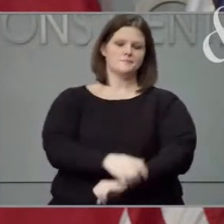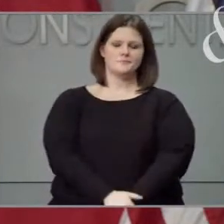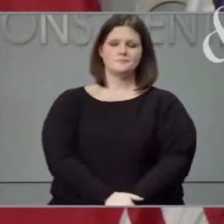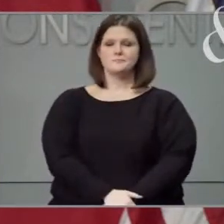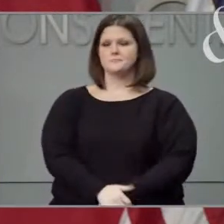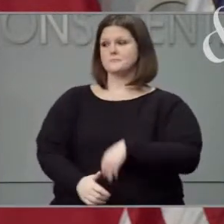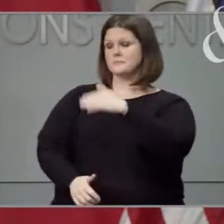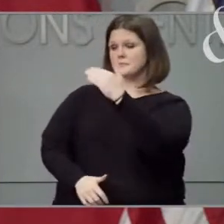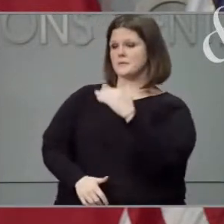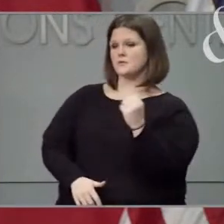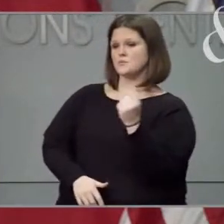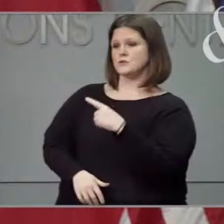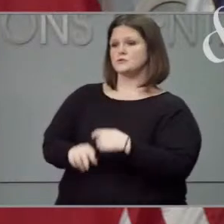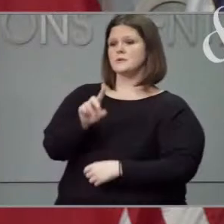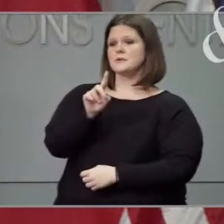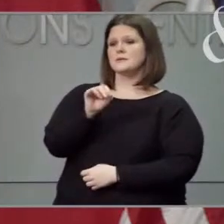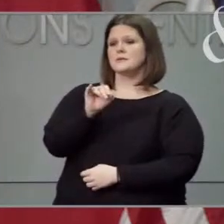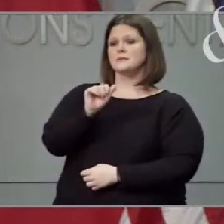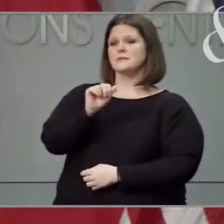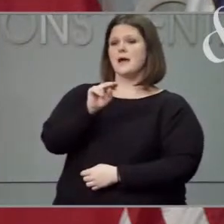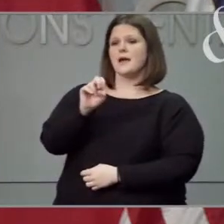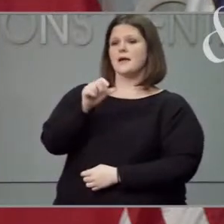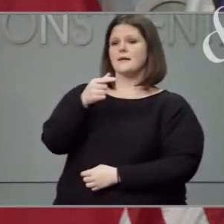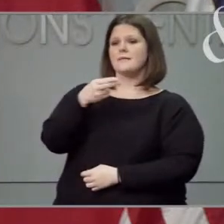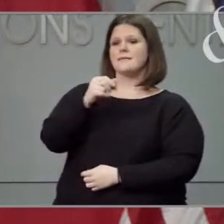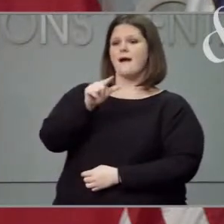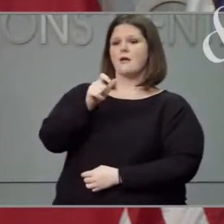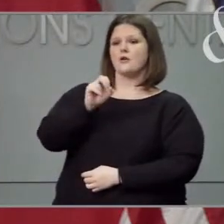The next question is from Diane Gallagher with CNN.